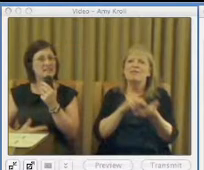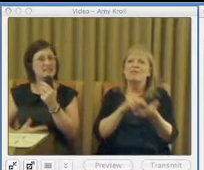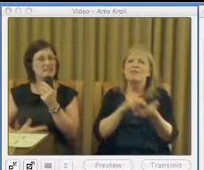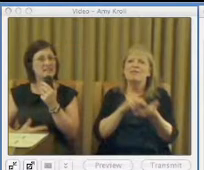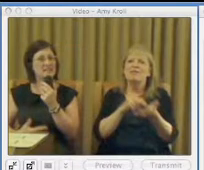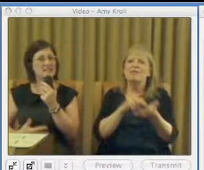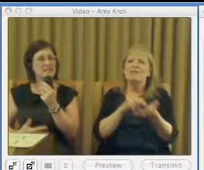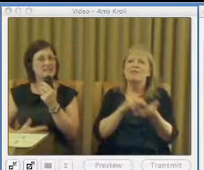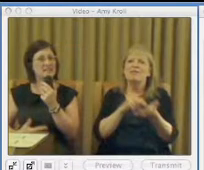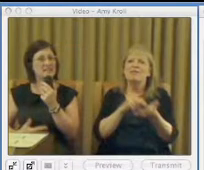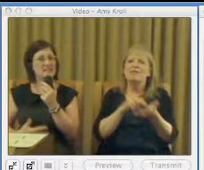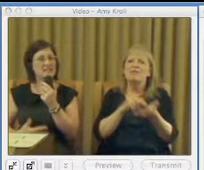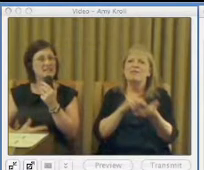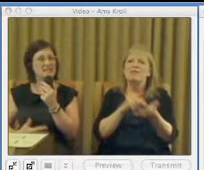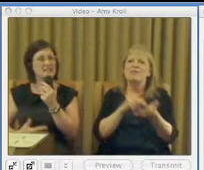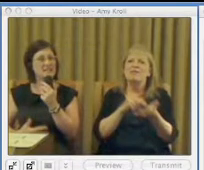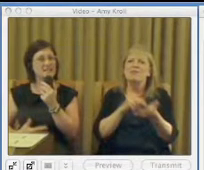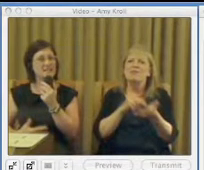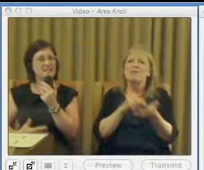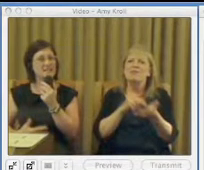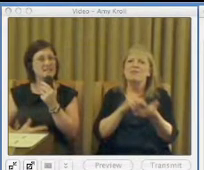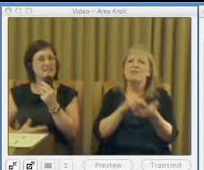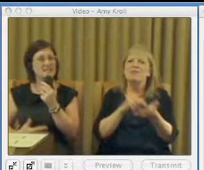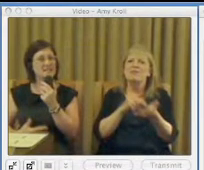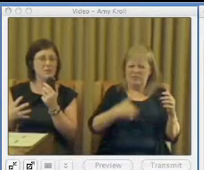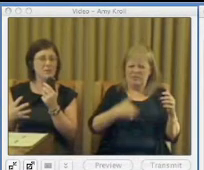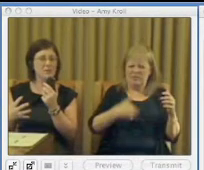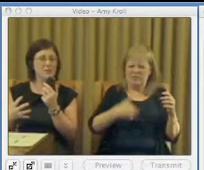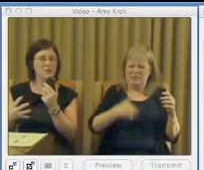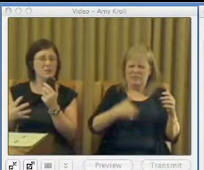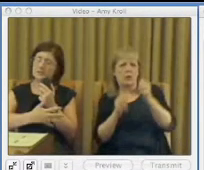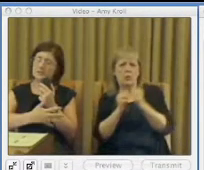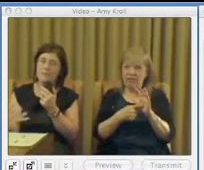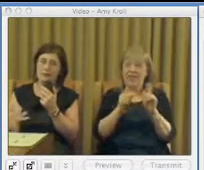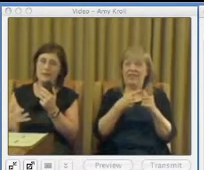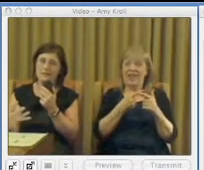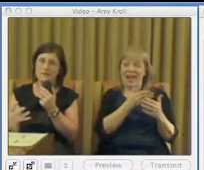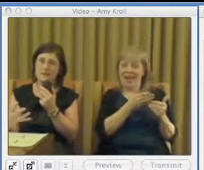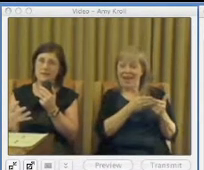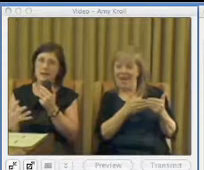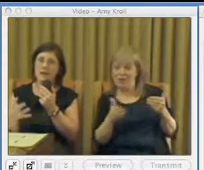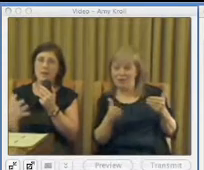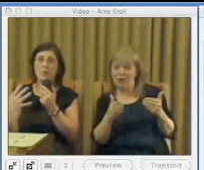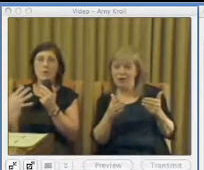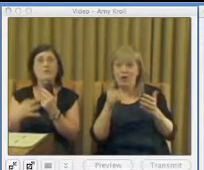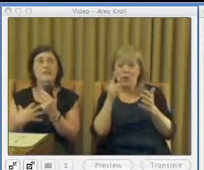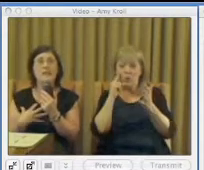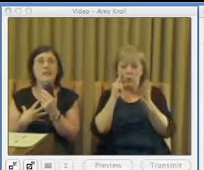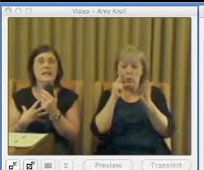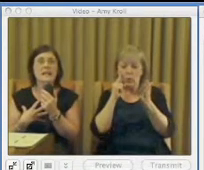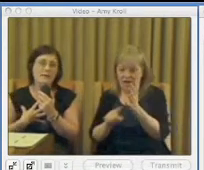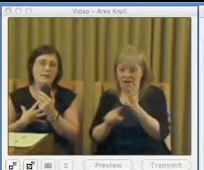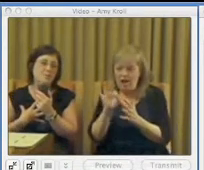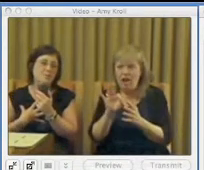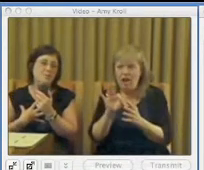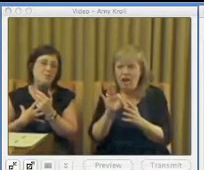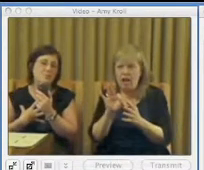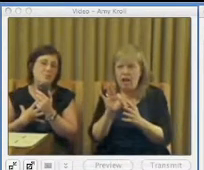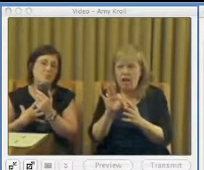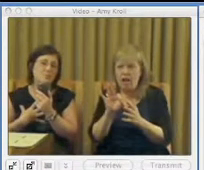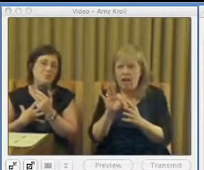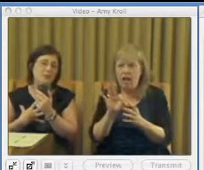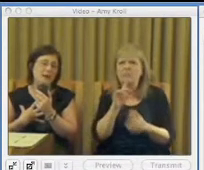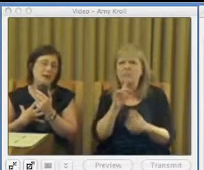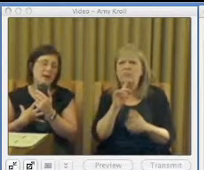we instinctively kind of felt that model didn't fit. So then all of a sudden we had this research evidence to confirm that. And what a